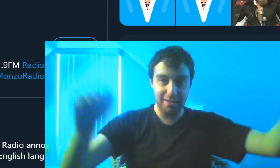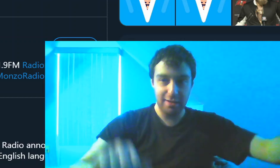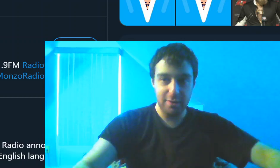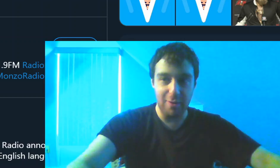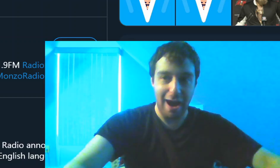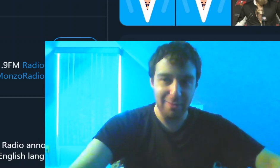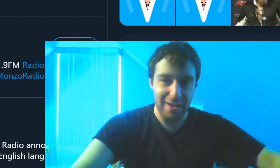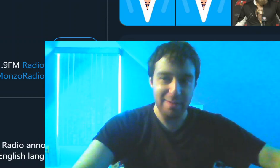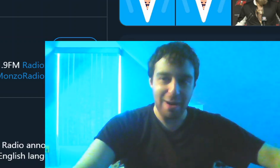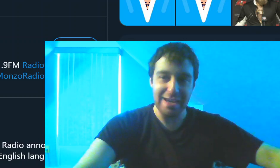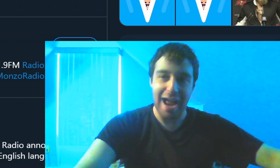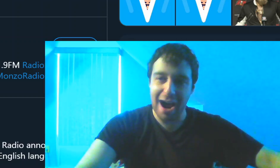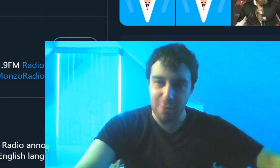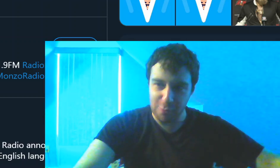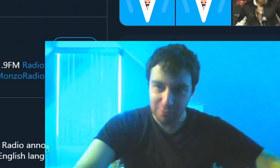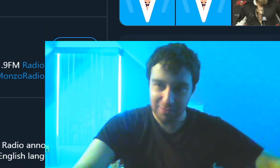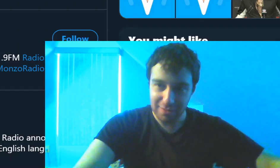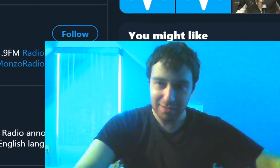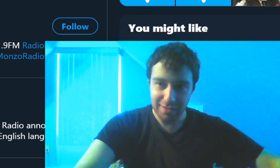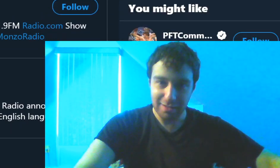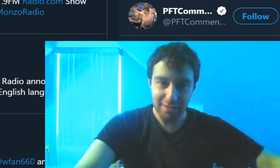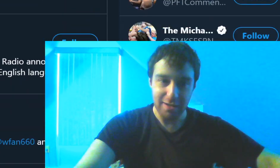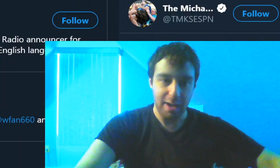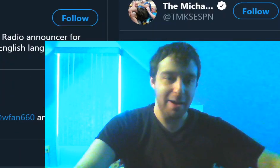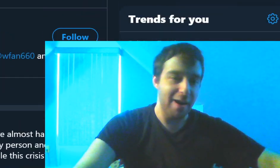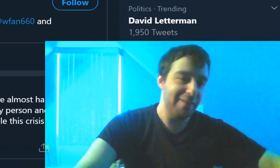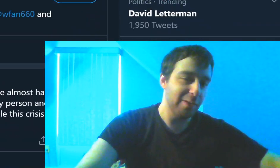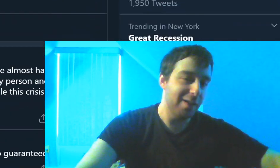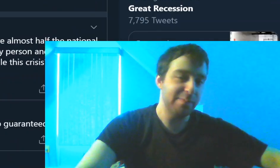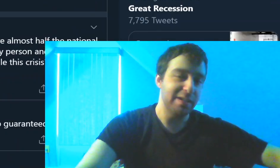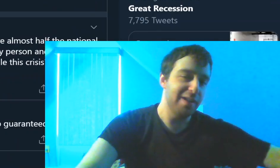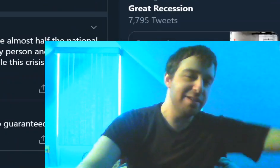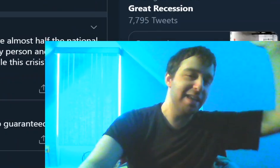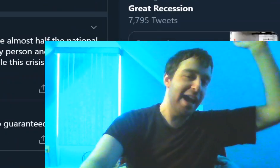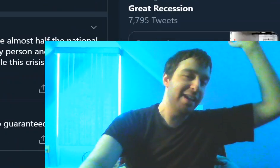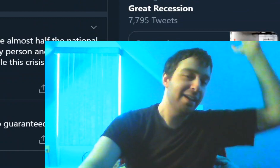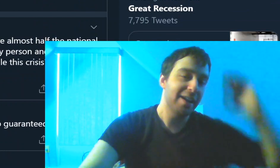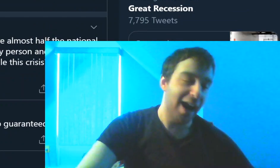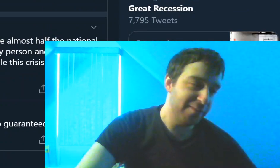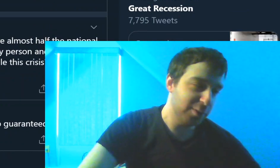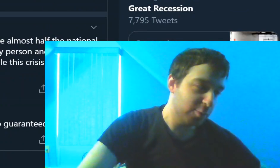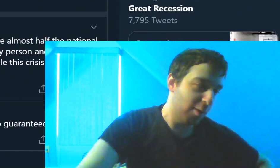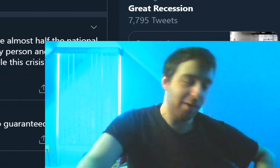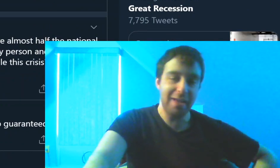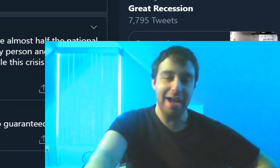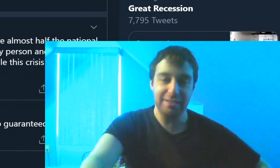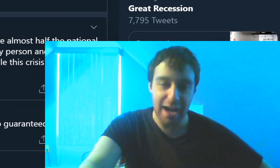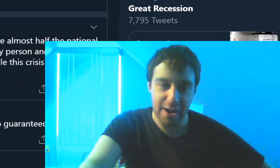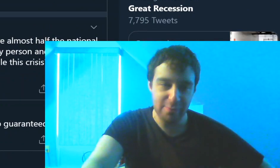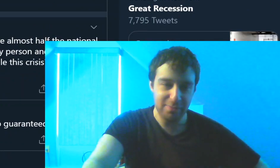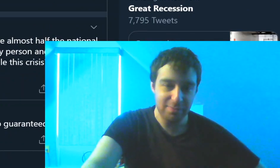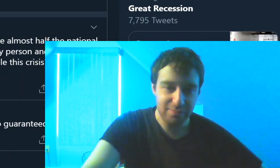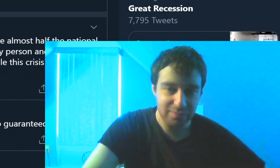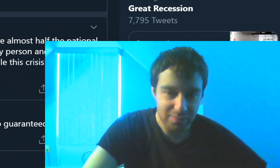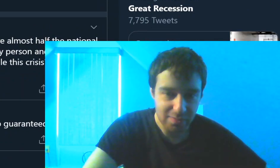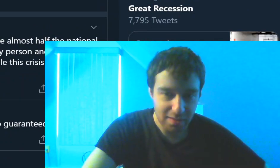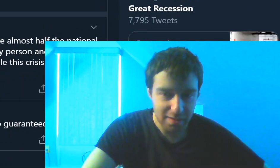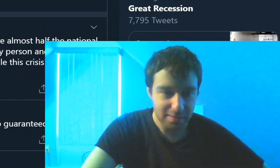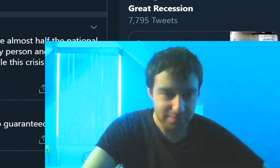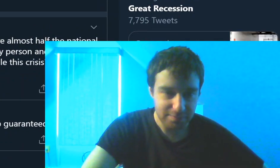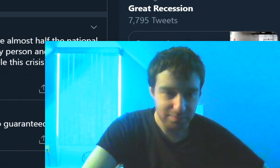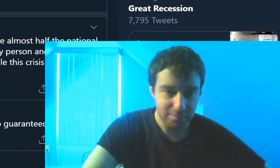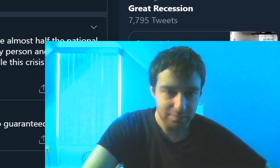Me. Well, I love him right now. I don't have to love him another day after Corona dies down.